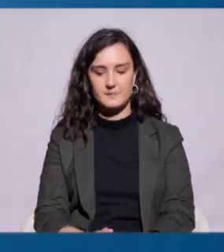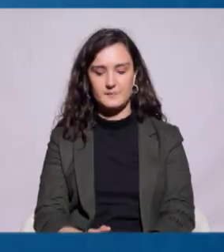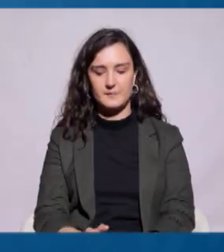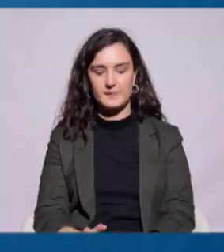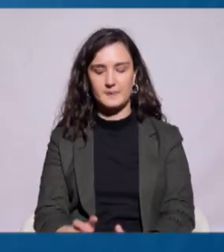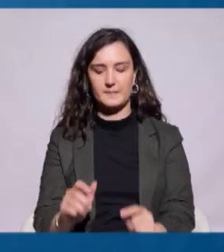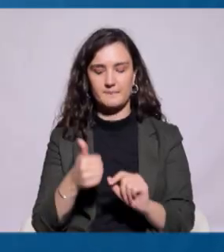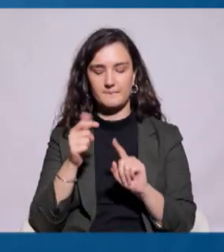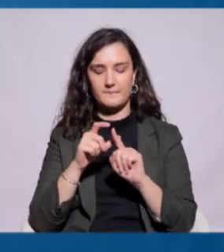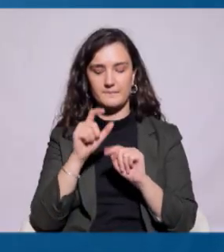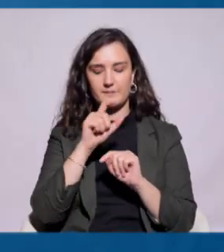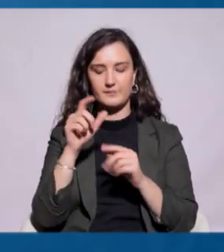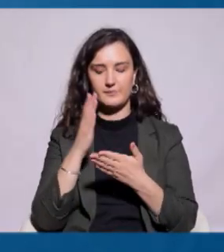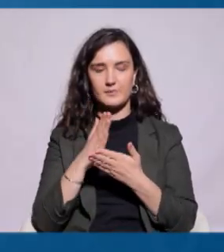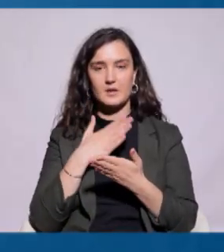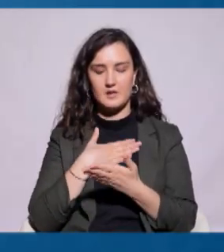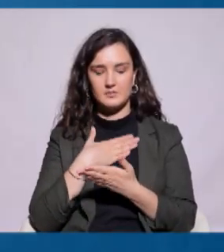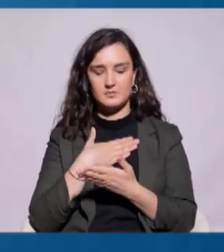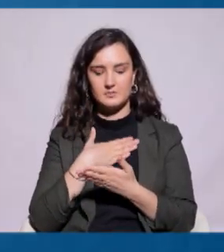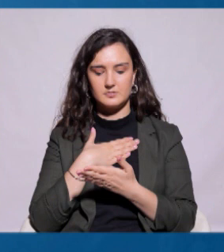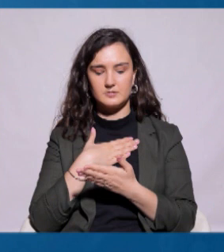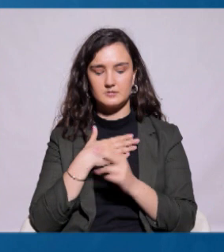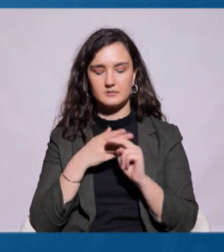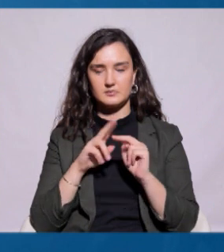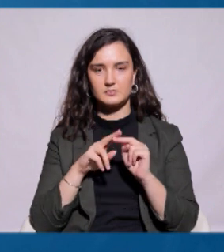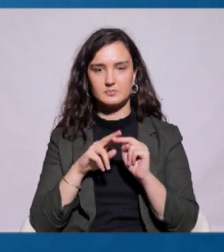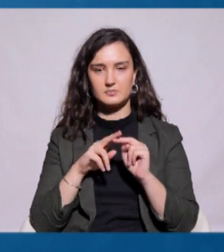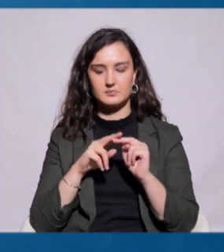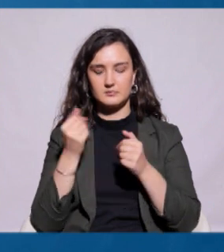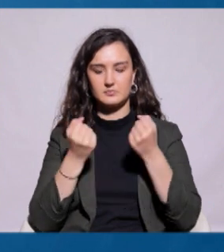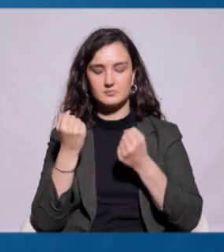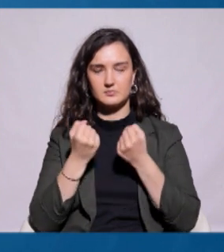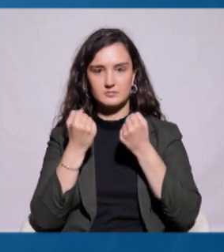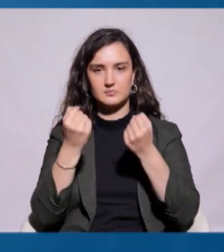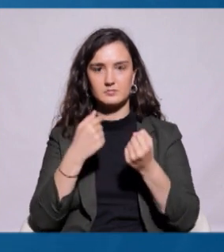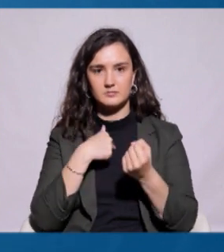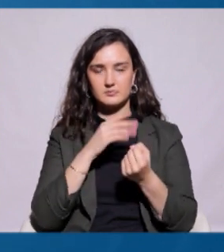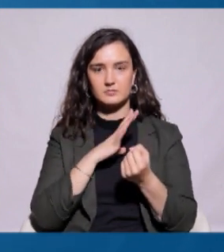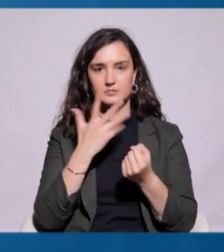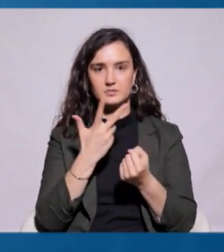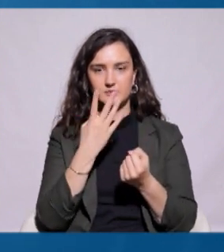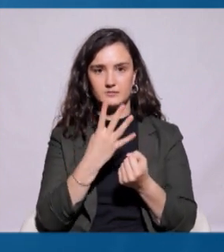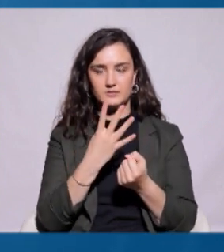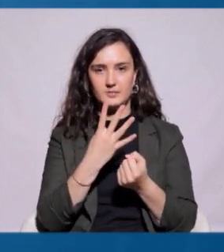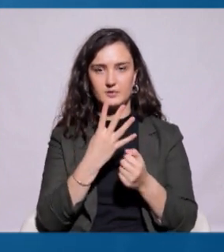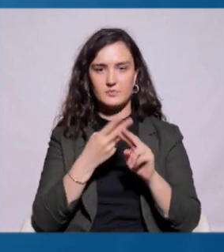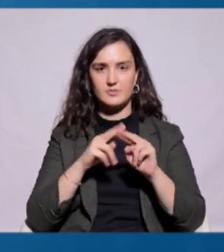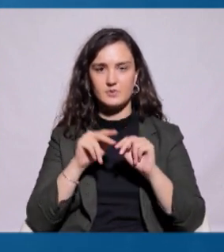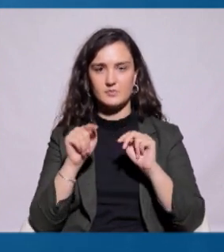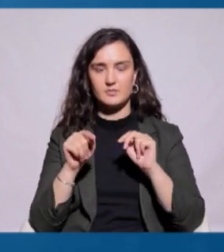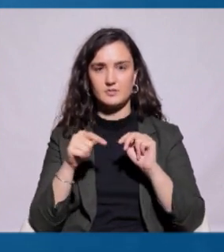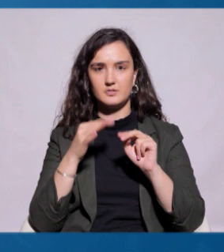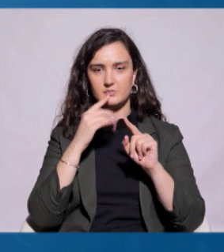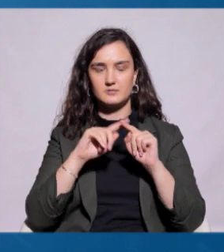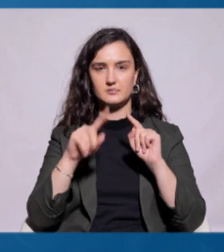And our first sentence is, I drive a car until I was 34. Then